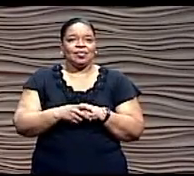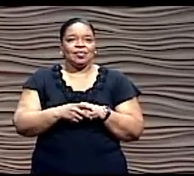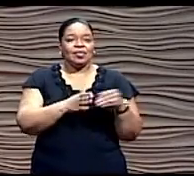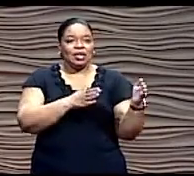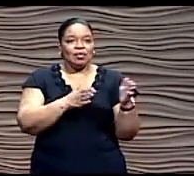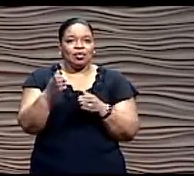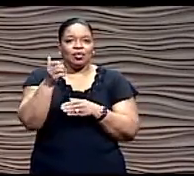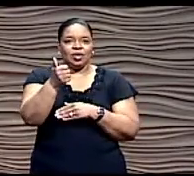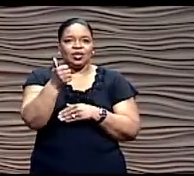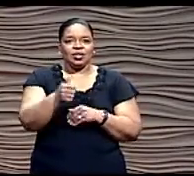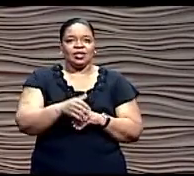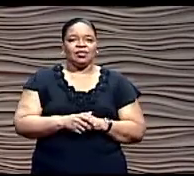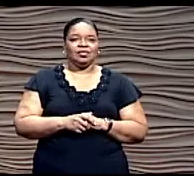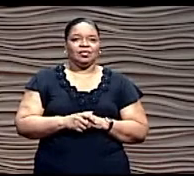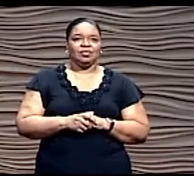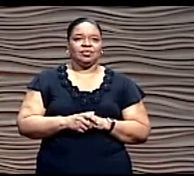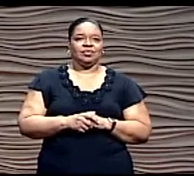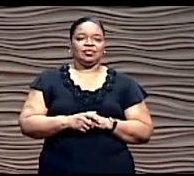prepare yourself